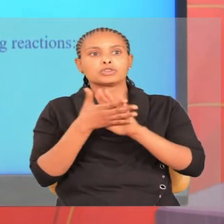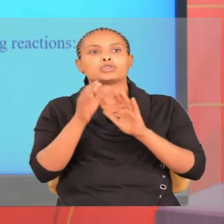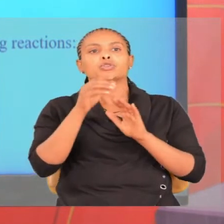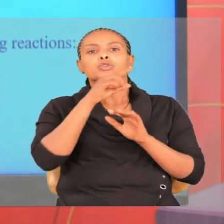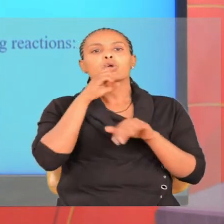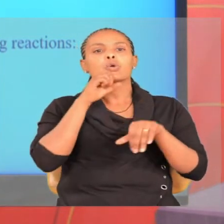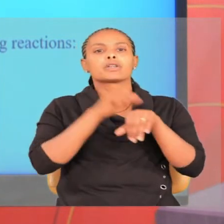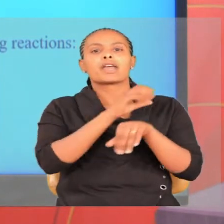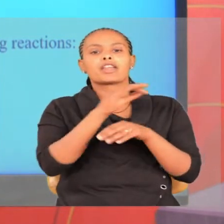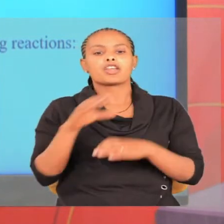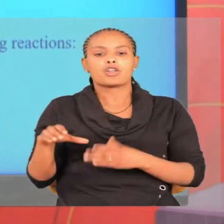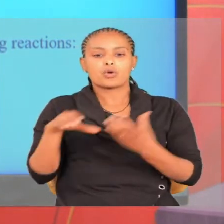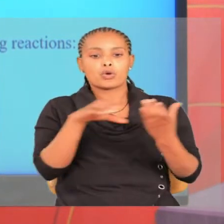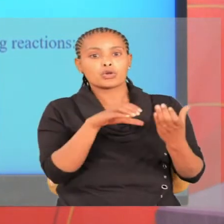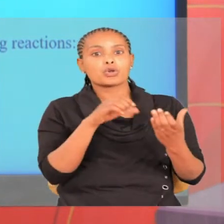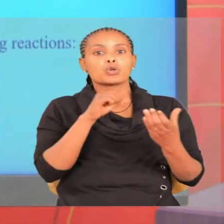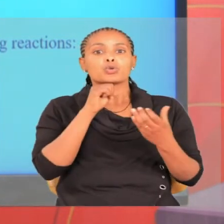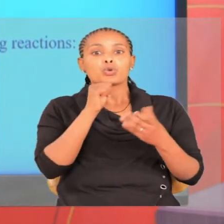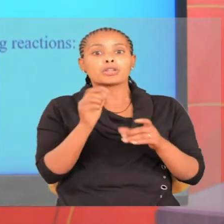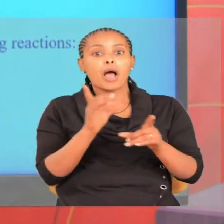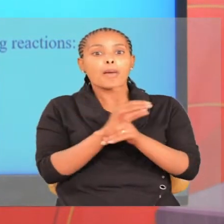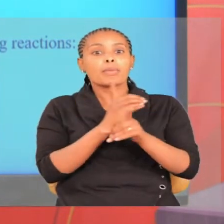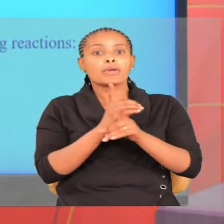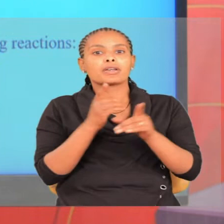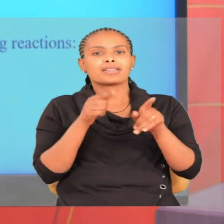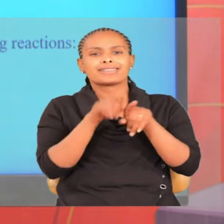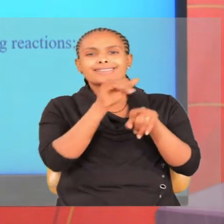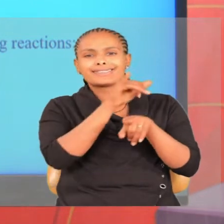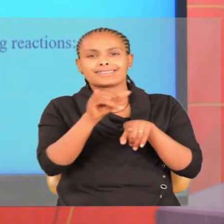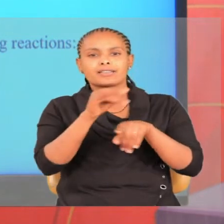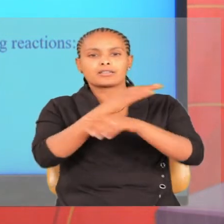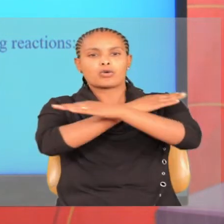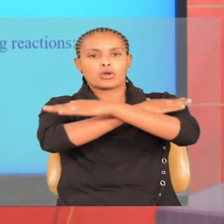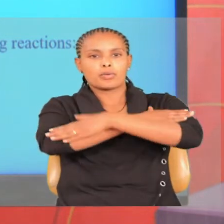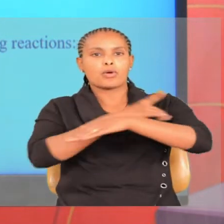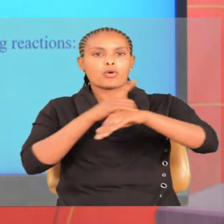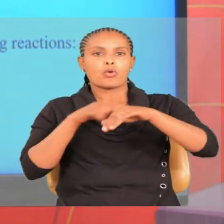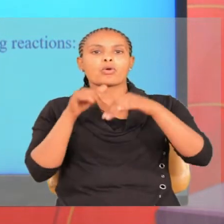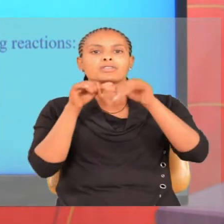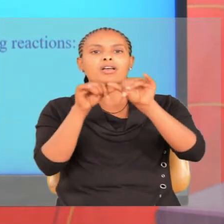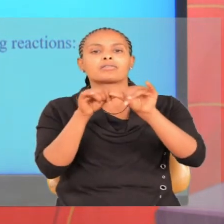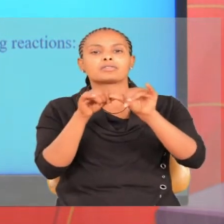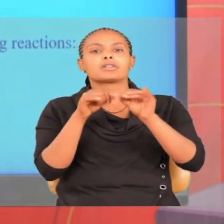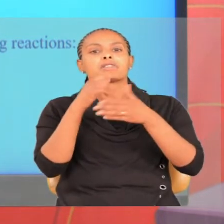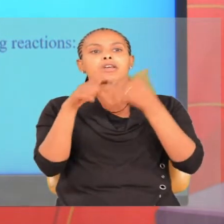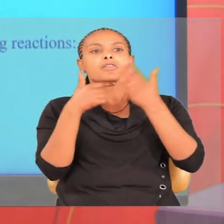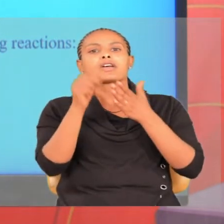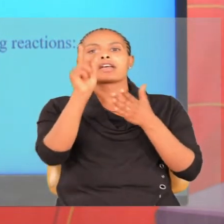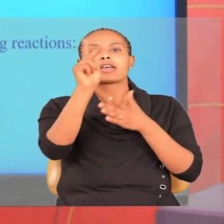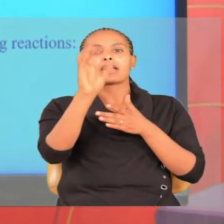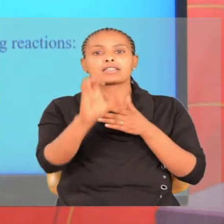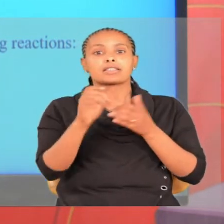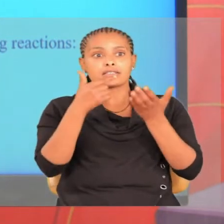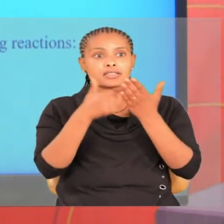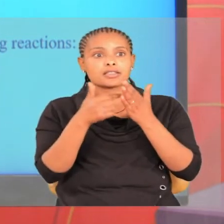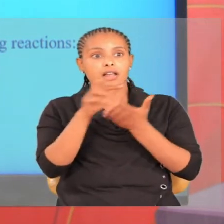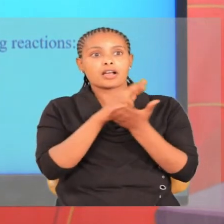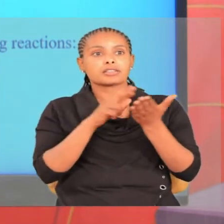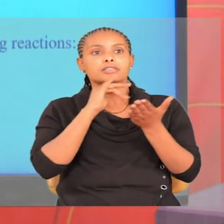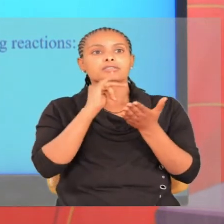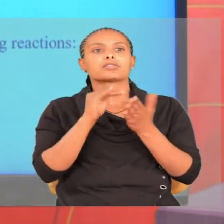and liquid do not appear in the equilibrium constant expression. Therefore, Kc for this reaction